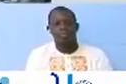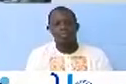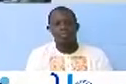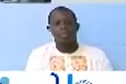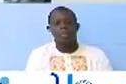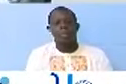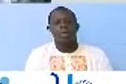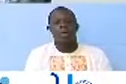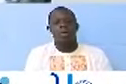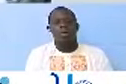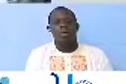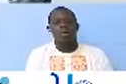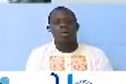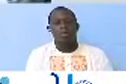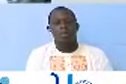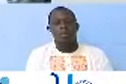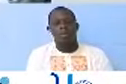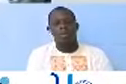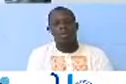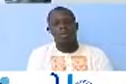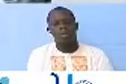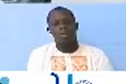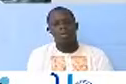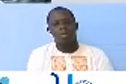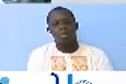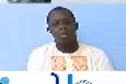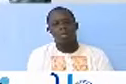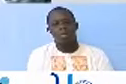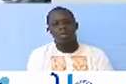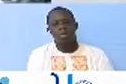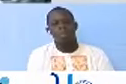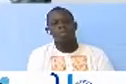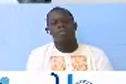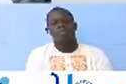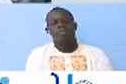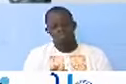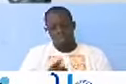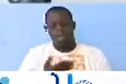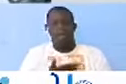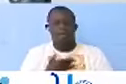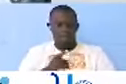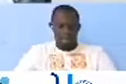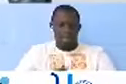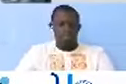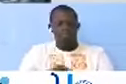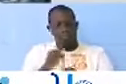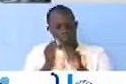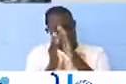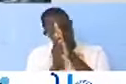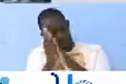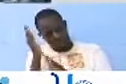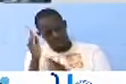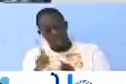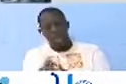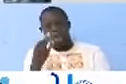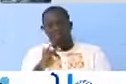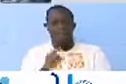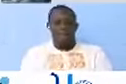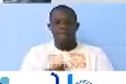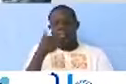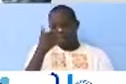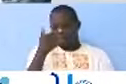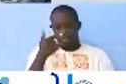I was sleepy. No, that, oh, I have time for sleep. Well, it's 10 o'clock. I will lie